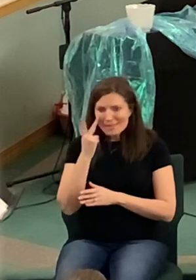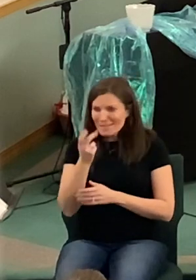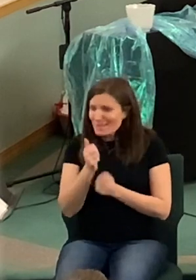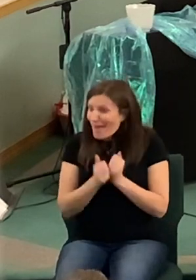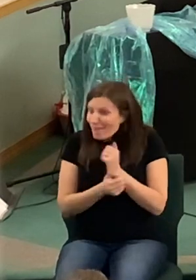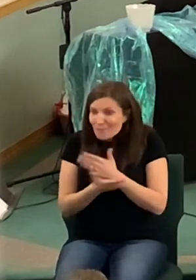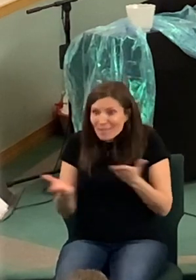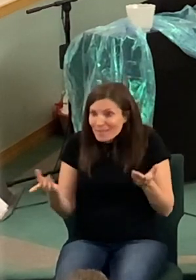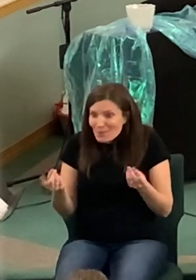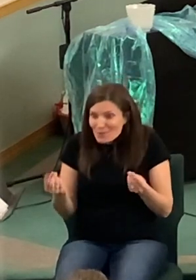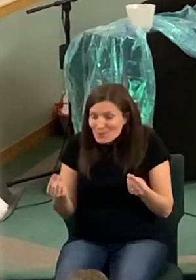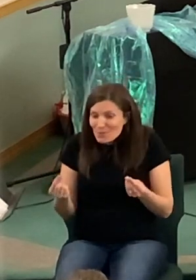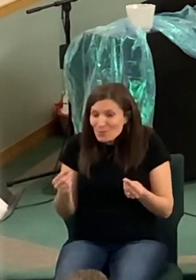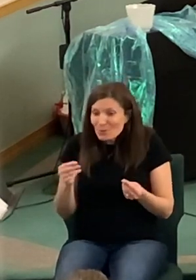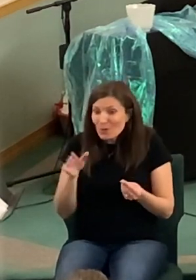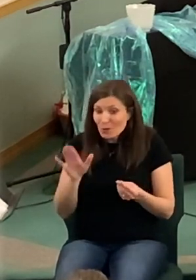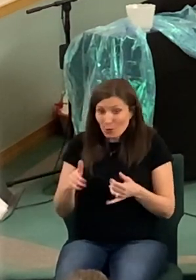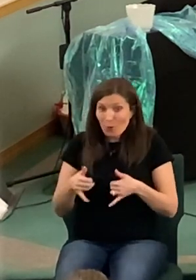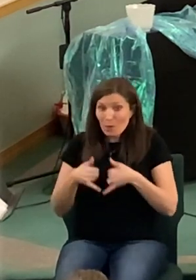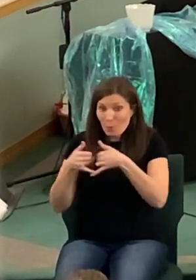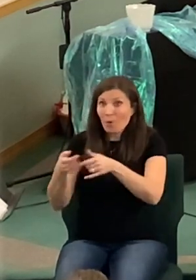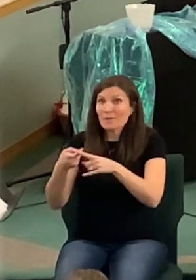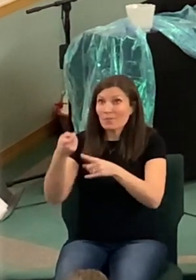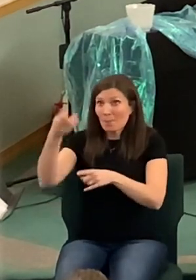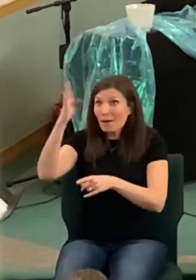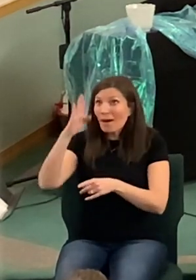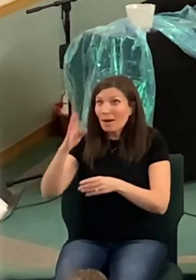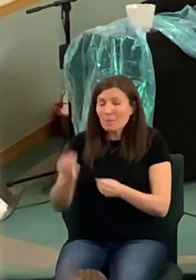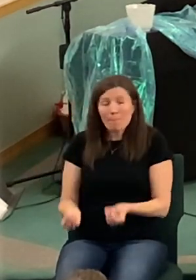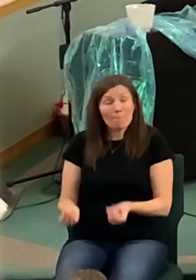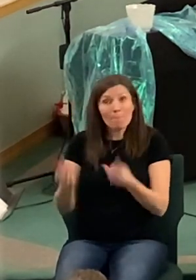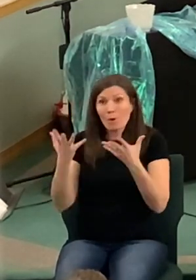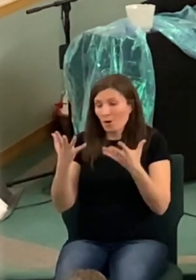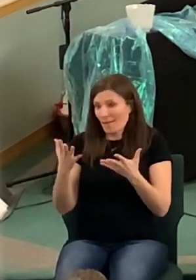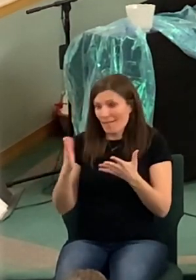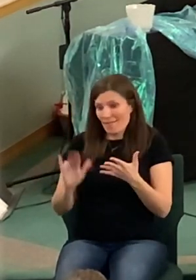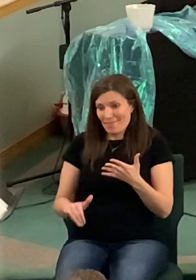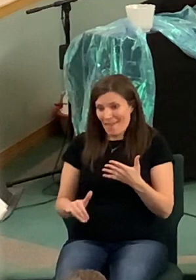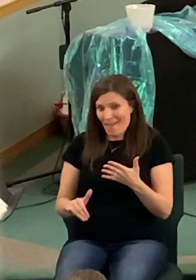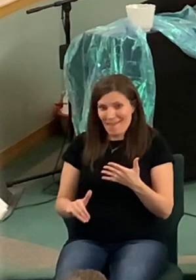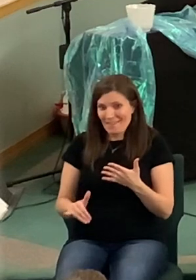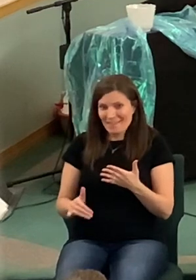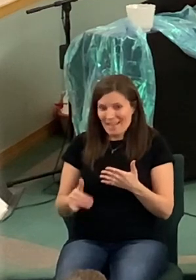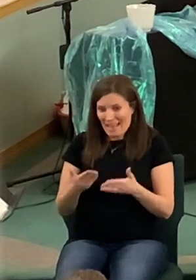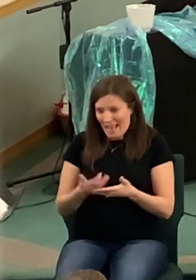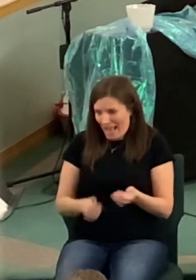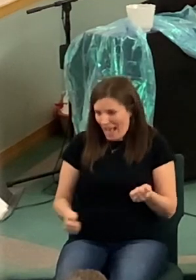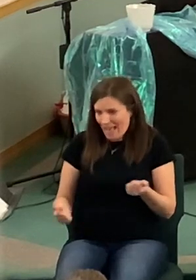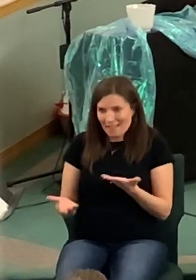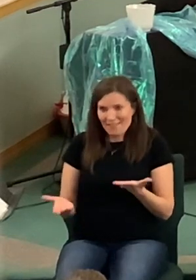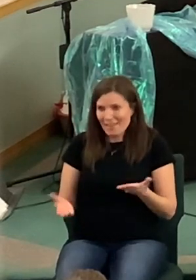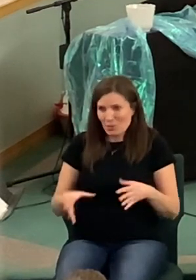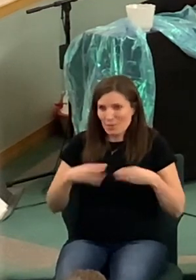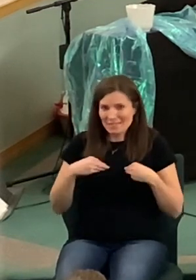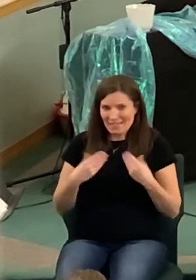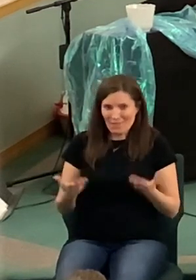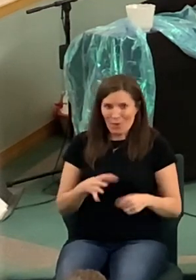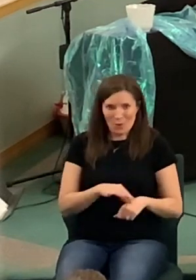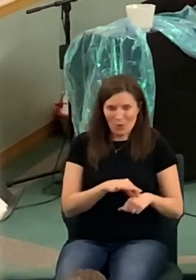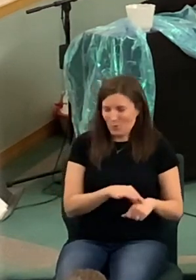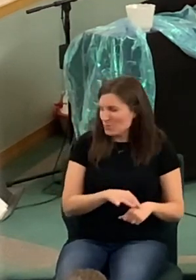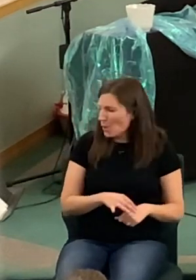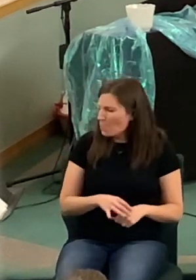any raise you can receive. And pay attention to the beginning of verse 23